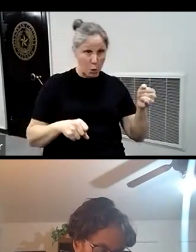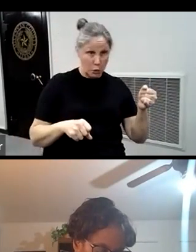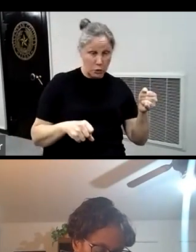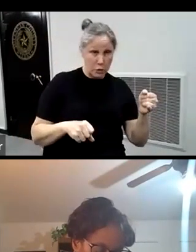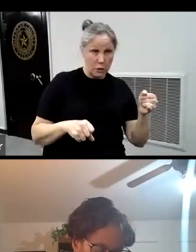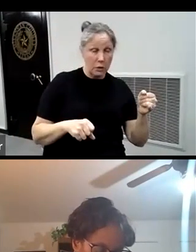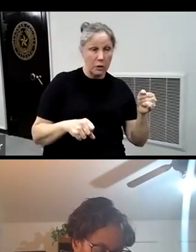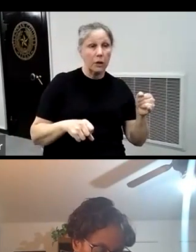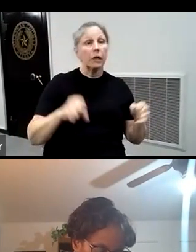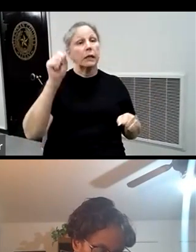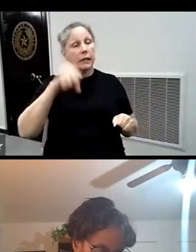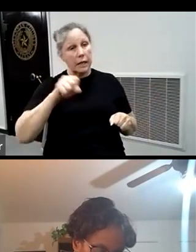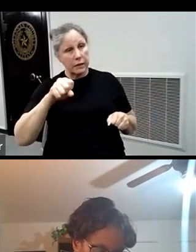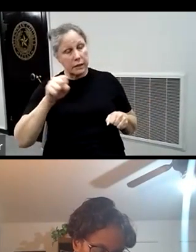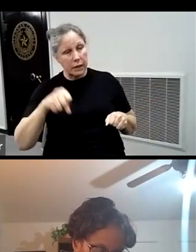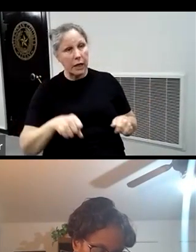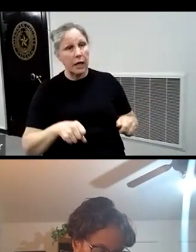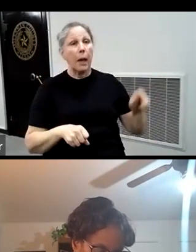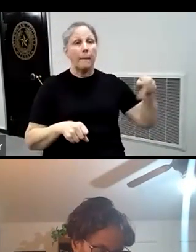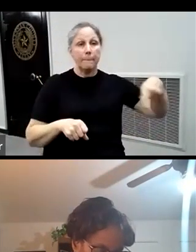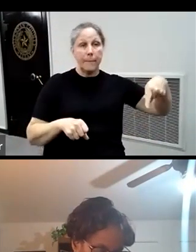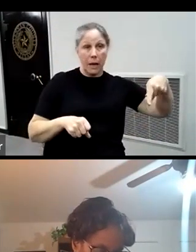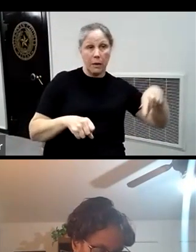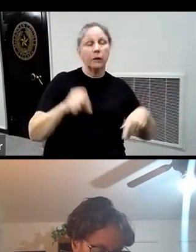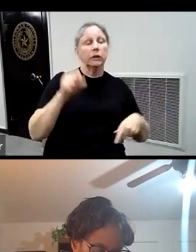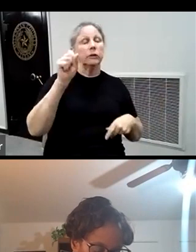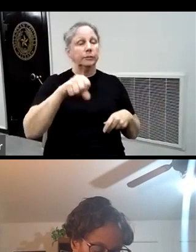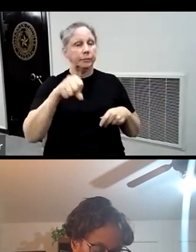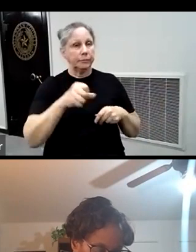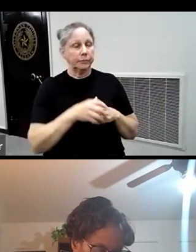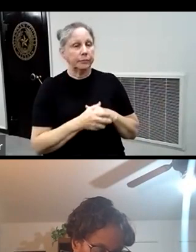Jones, Aye. Commissioner Perry. Aye.